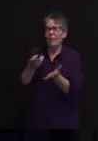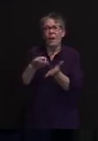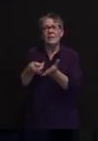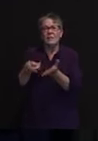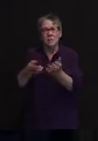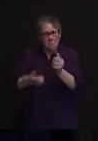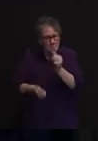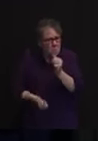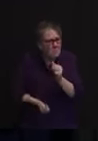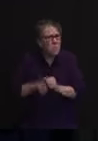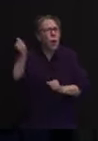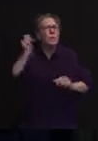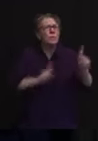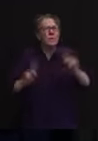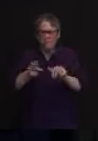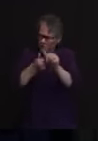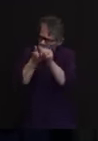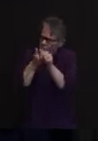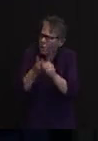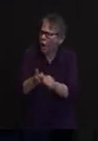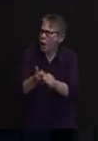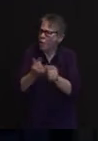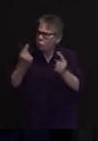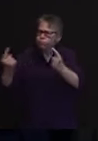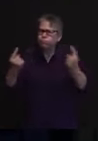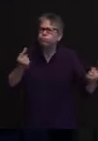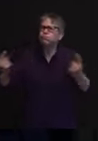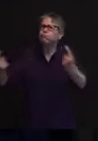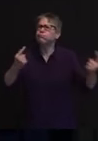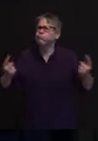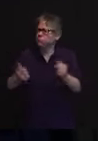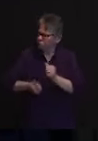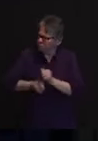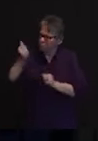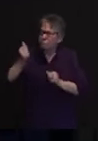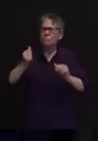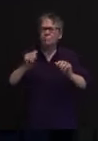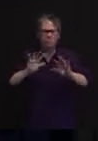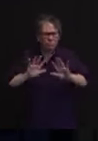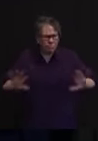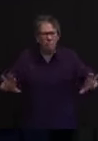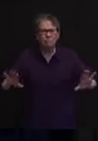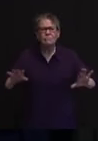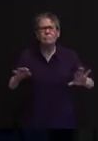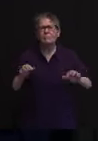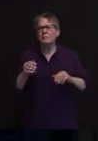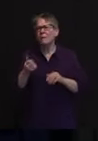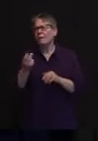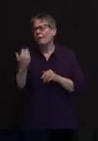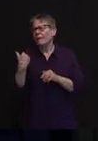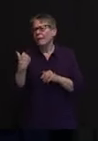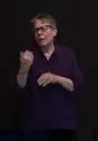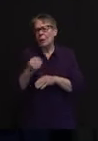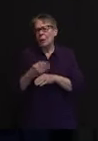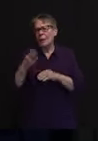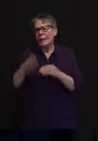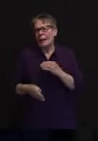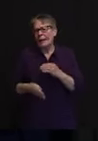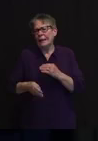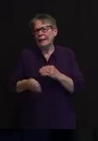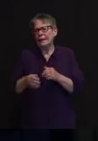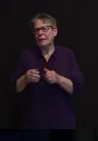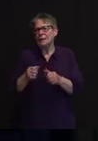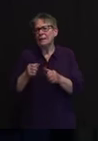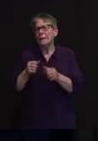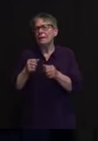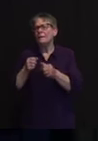a subject arrested for driving under the influence coughed in the officer's direction, claiming to have COVID. In Toms River, a subject refused to